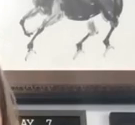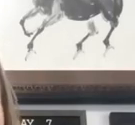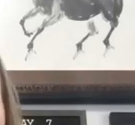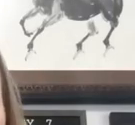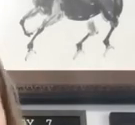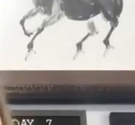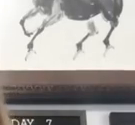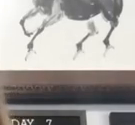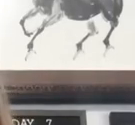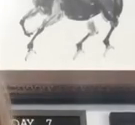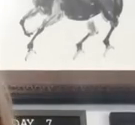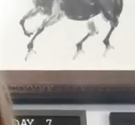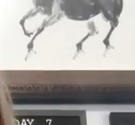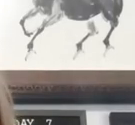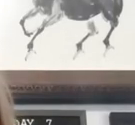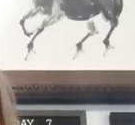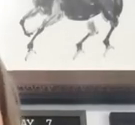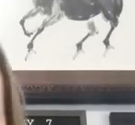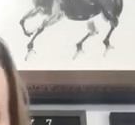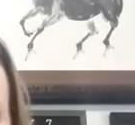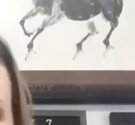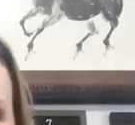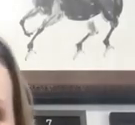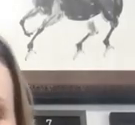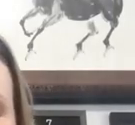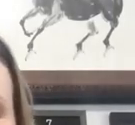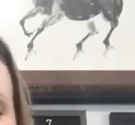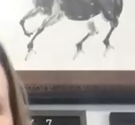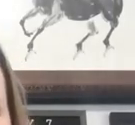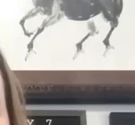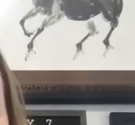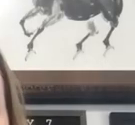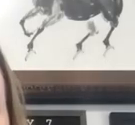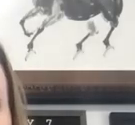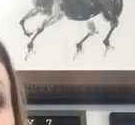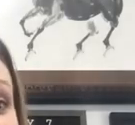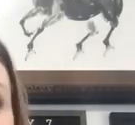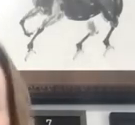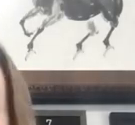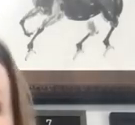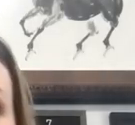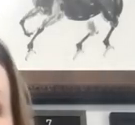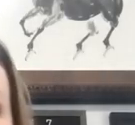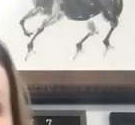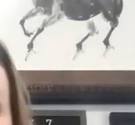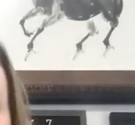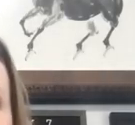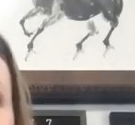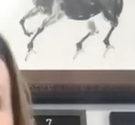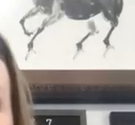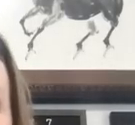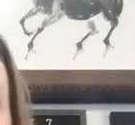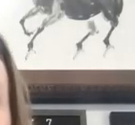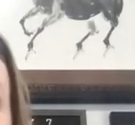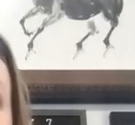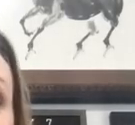rewatch, thank you so much for taking the time to connect with your team. It's so important. So guys, we're just going to jump right in. We're going to jump